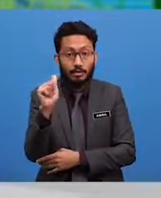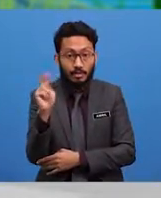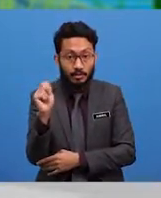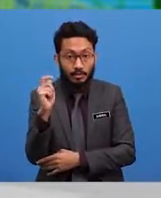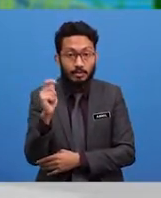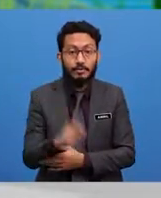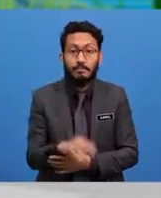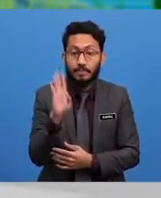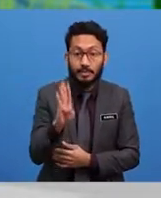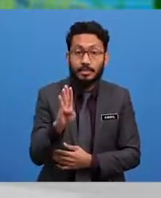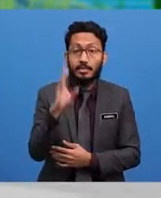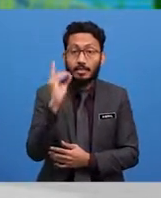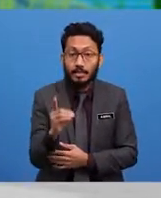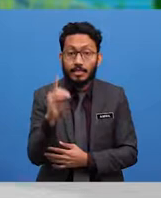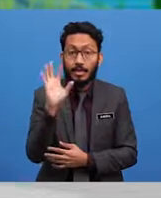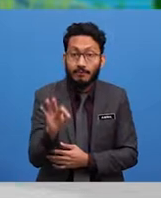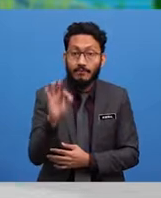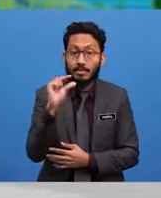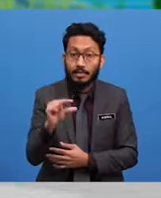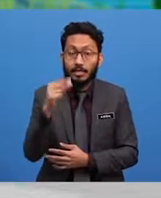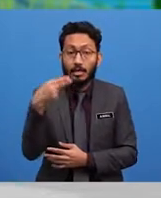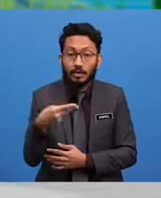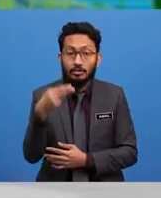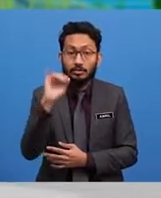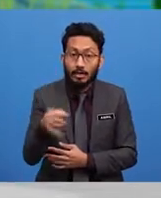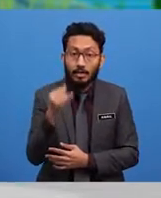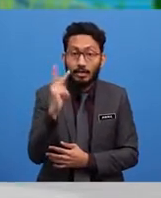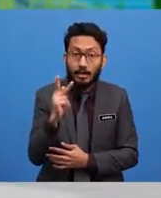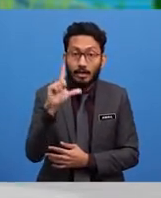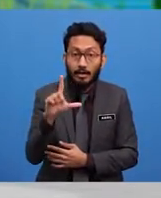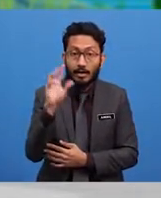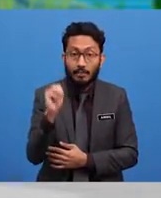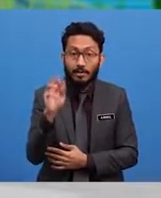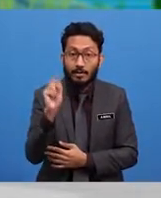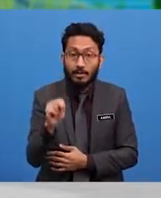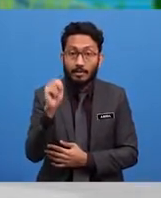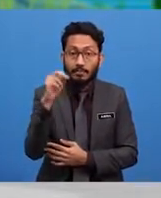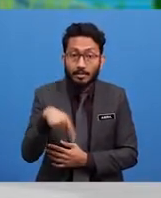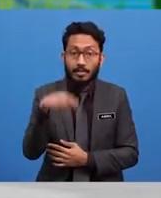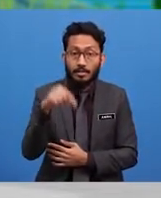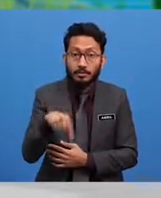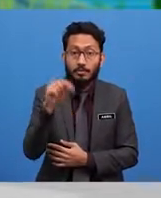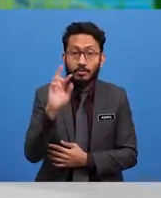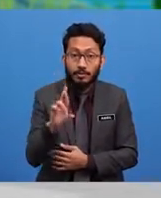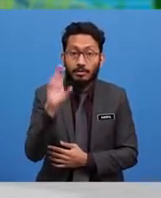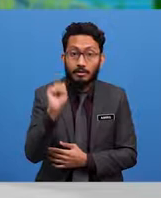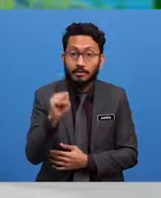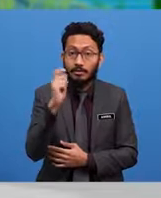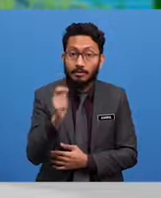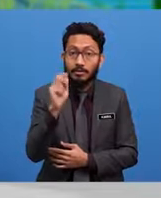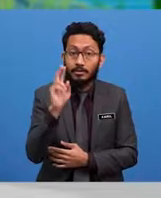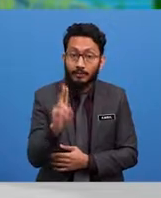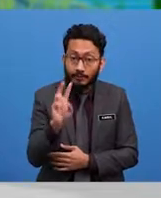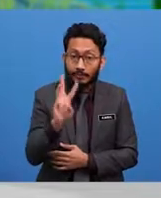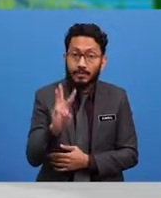G, H, J, K, L, M, N, P, Q, R, S, T, V,